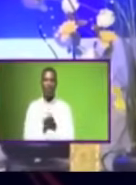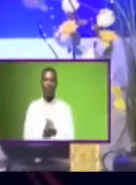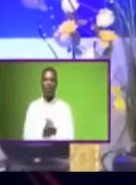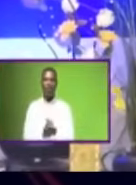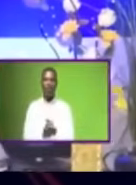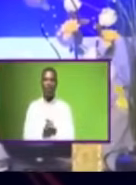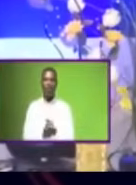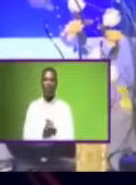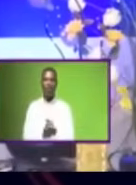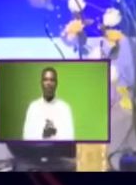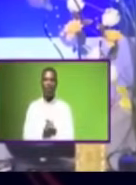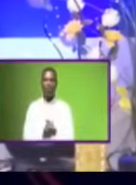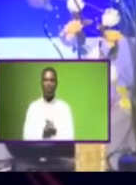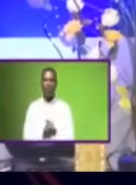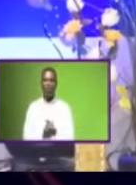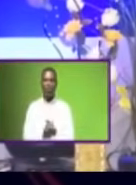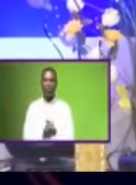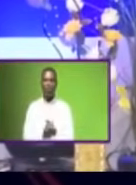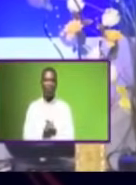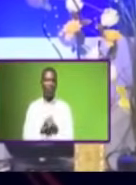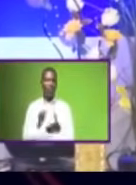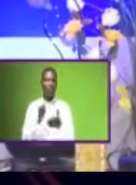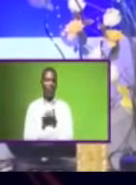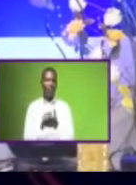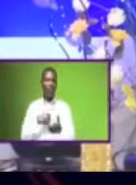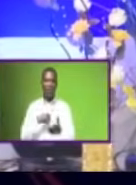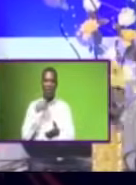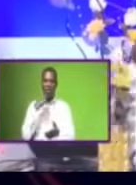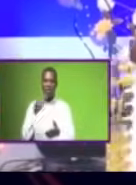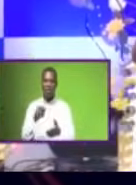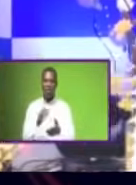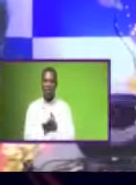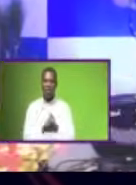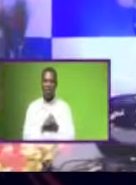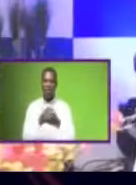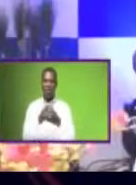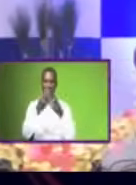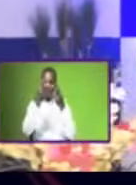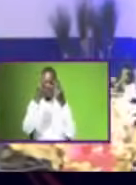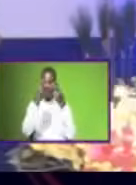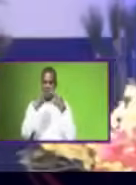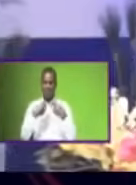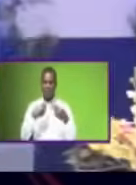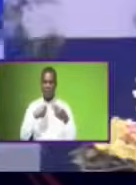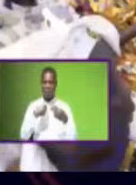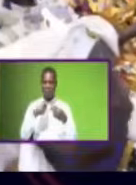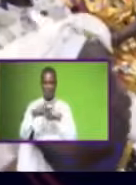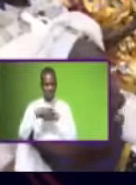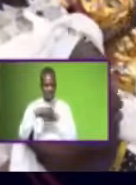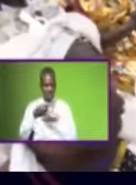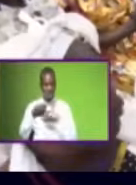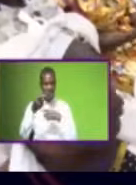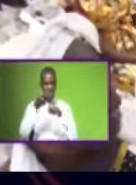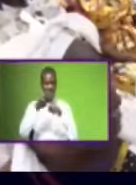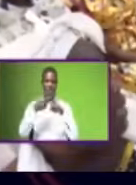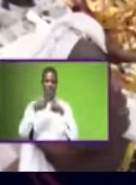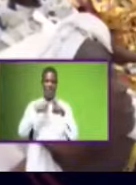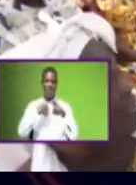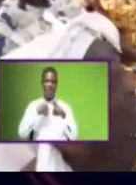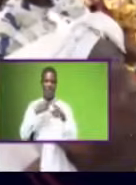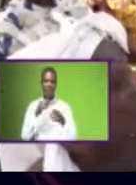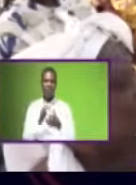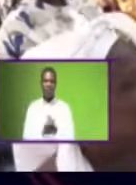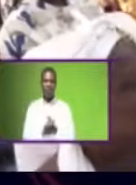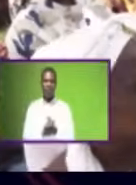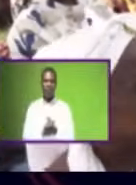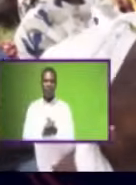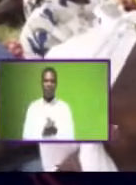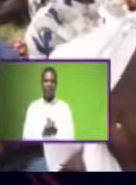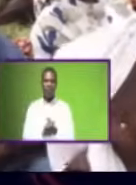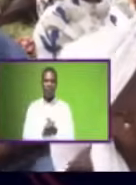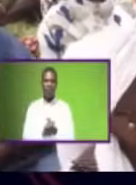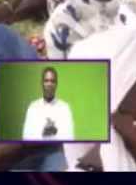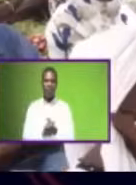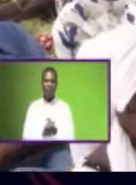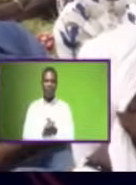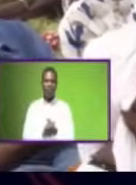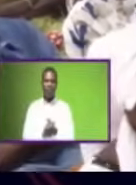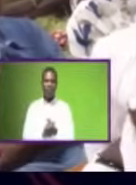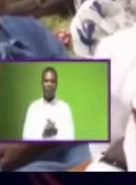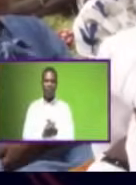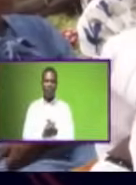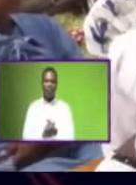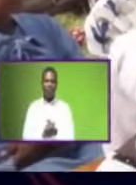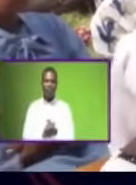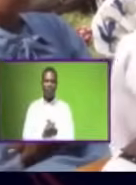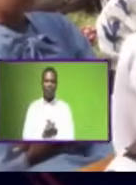for me. This is why I admonish you to learn from me or learn of my